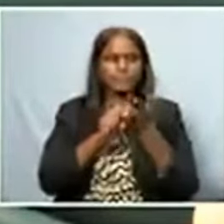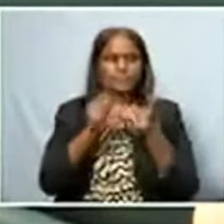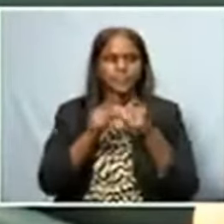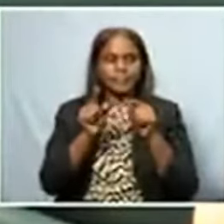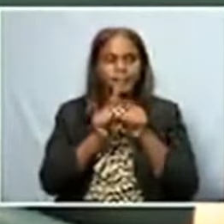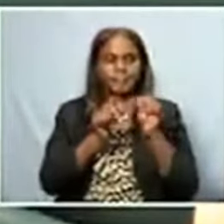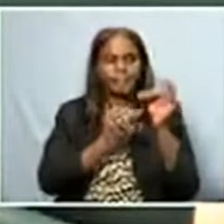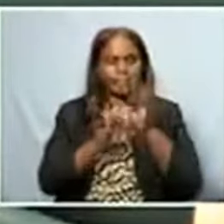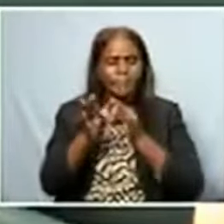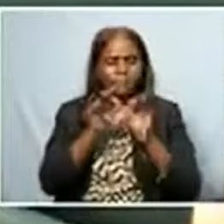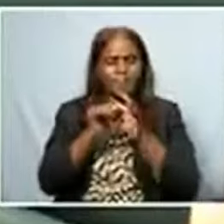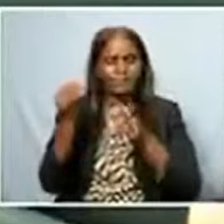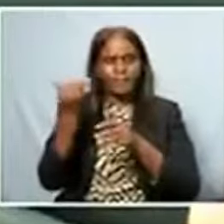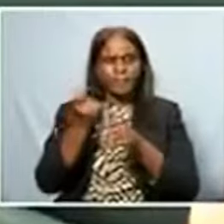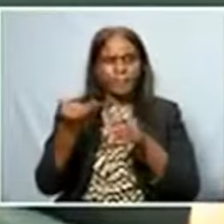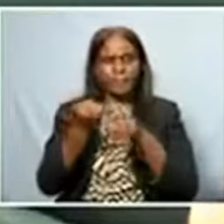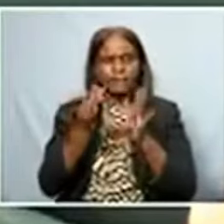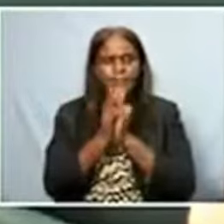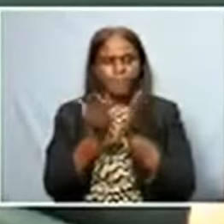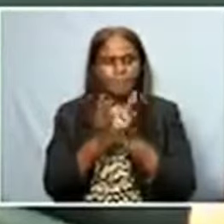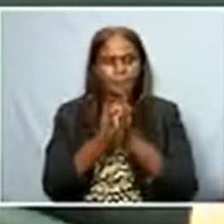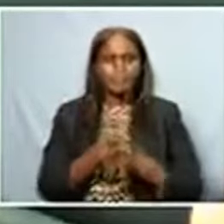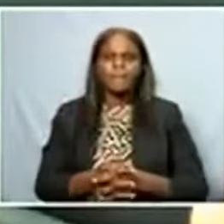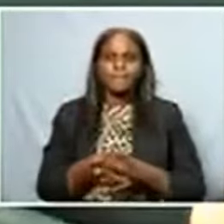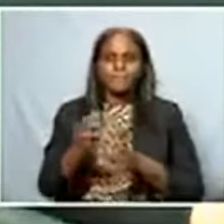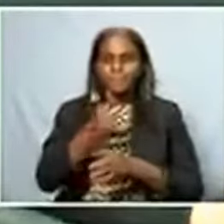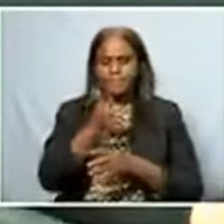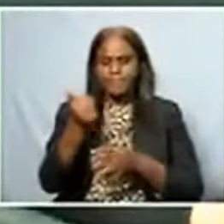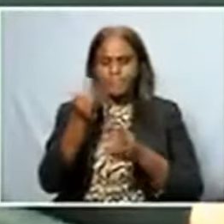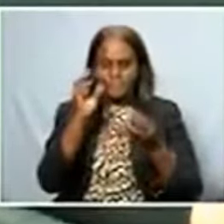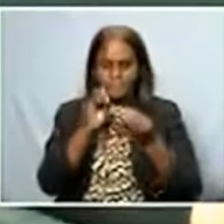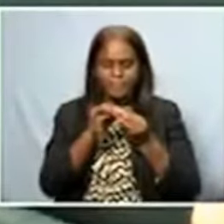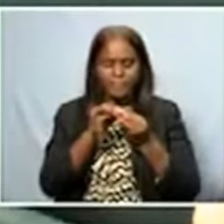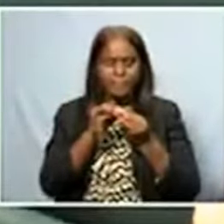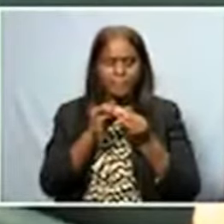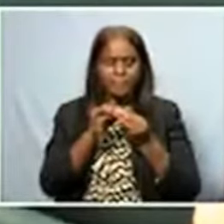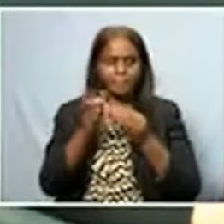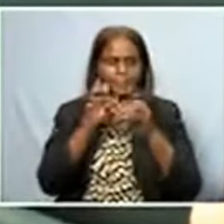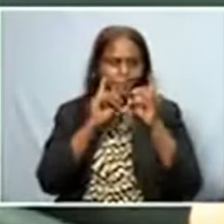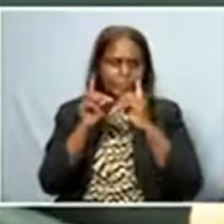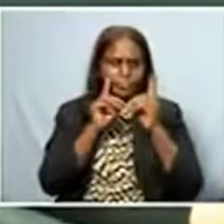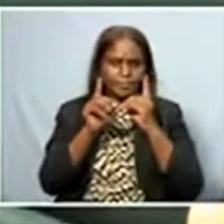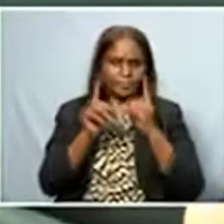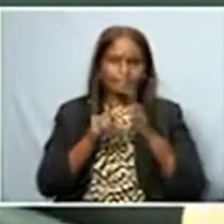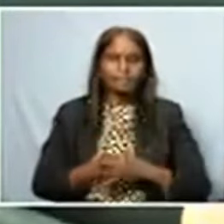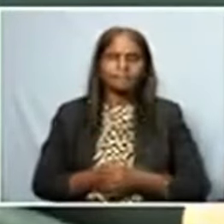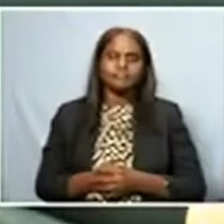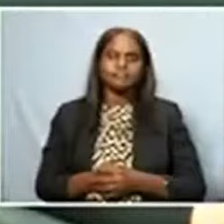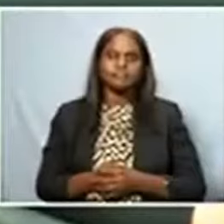as outlined in the Yellow Book. Any debate?